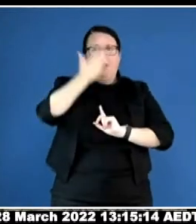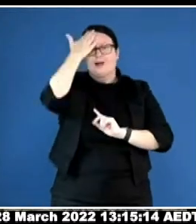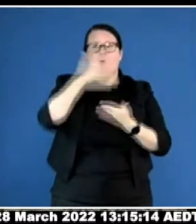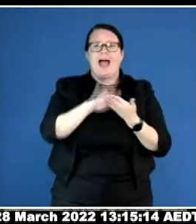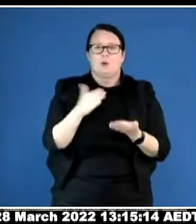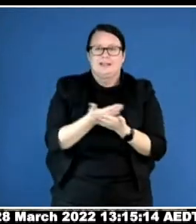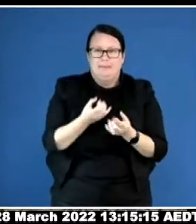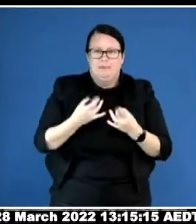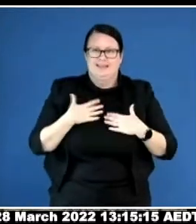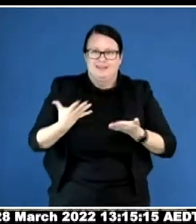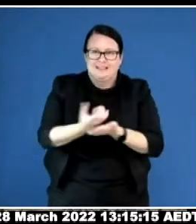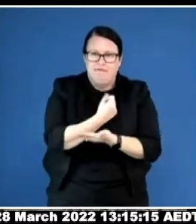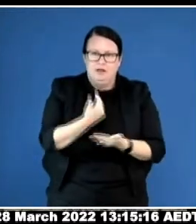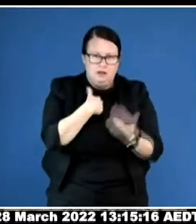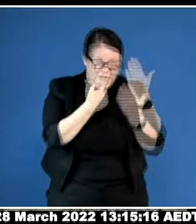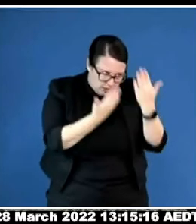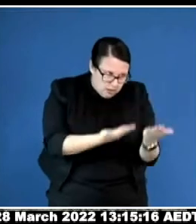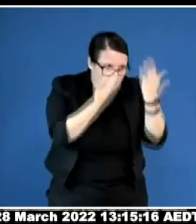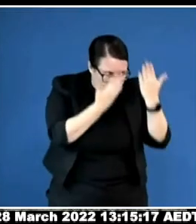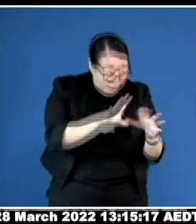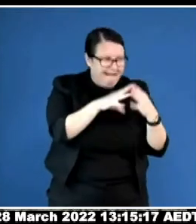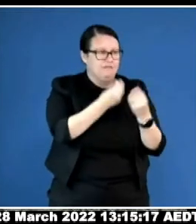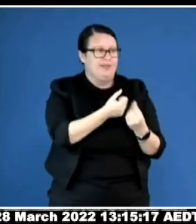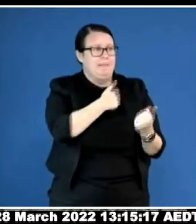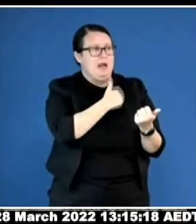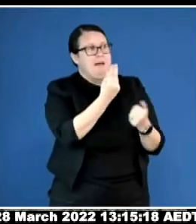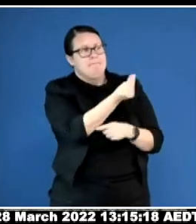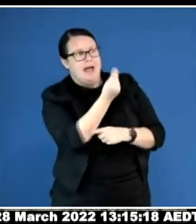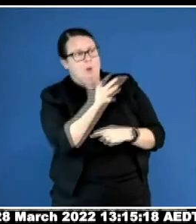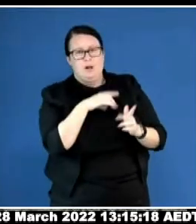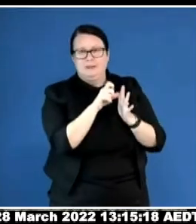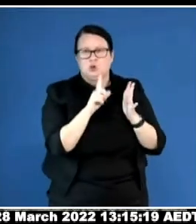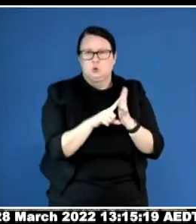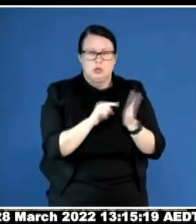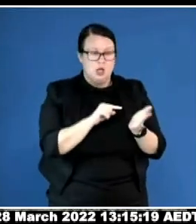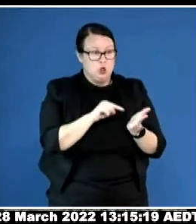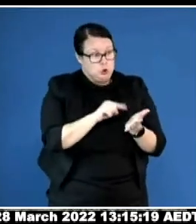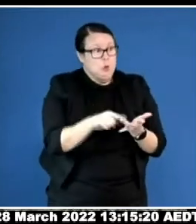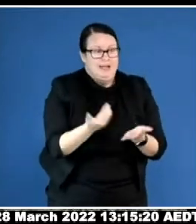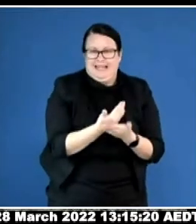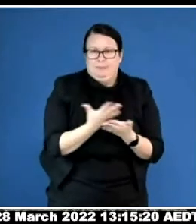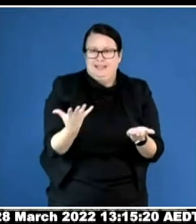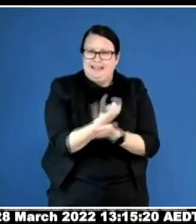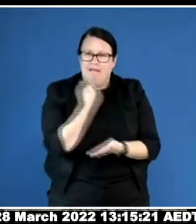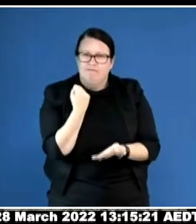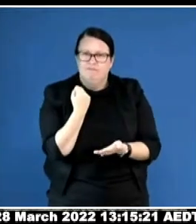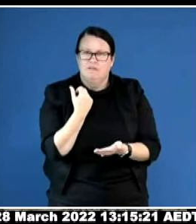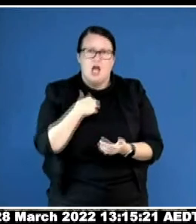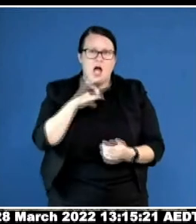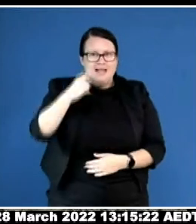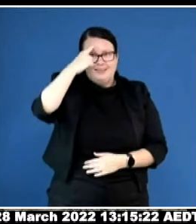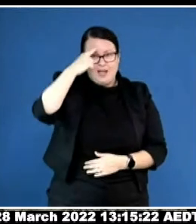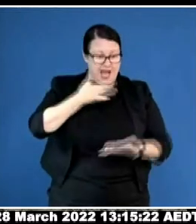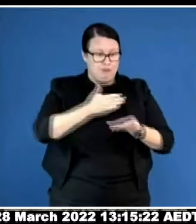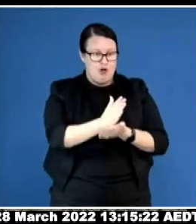my partner wanted me to do. I did everything I thought that was going to keep me safe in that relationship. I didn't think I had rights. I